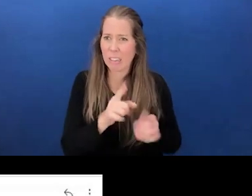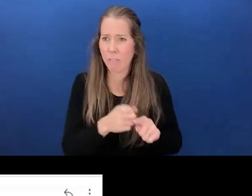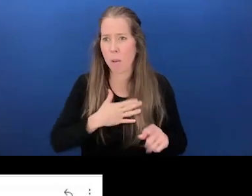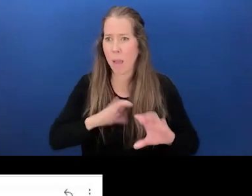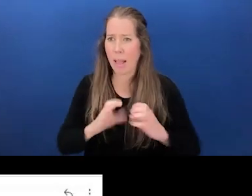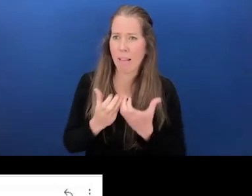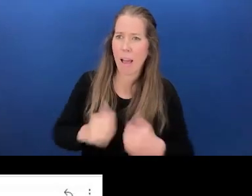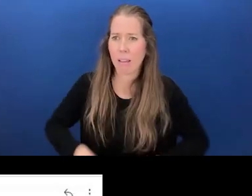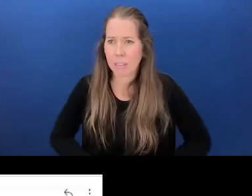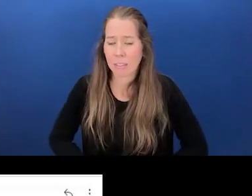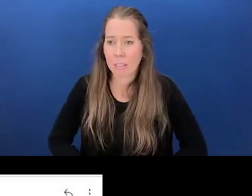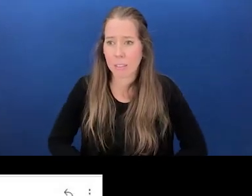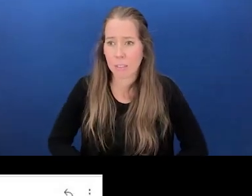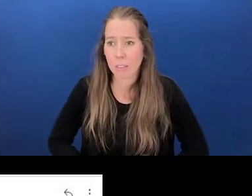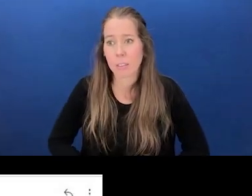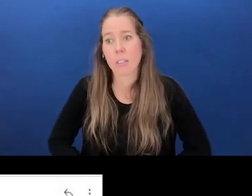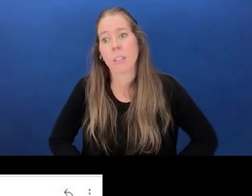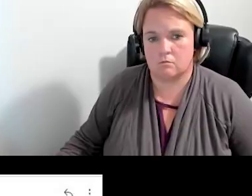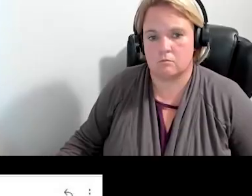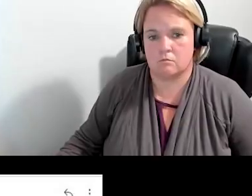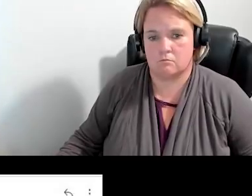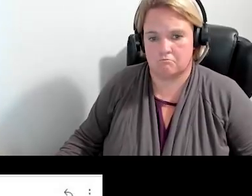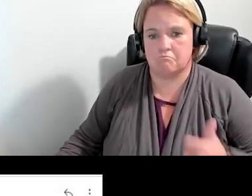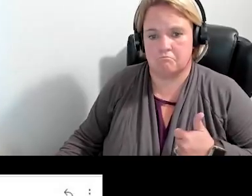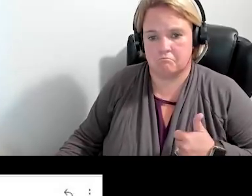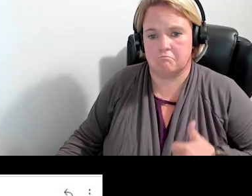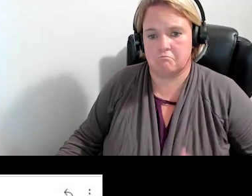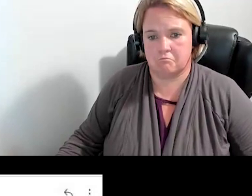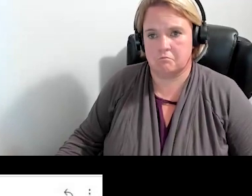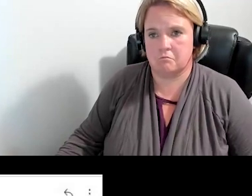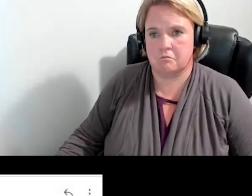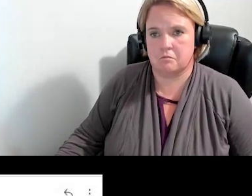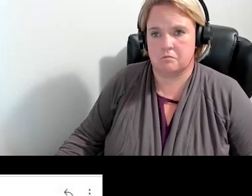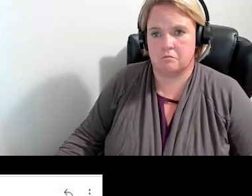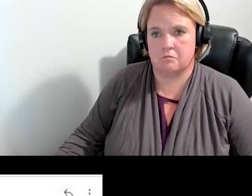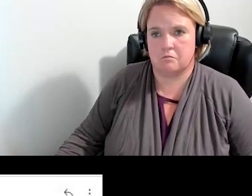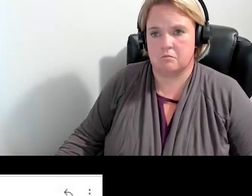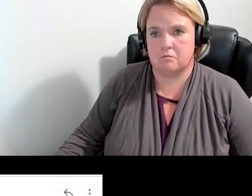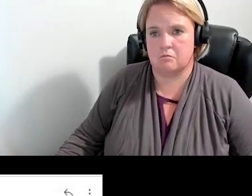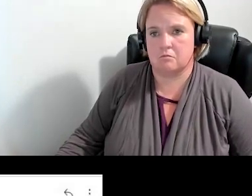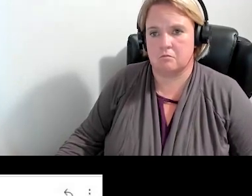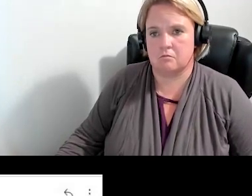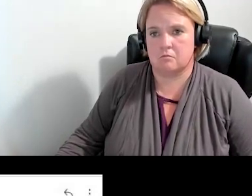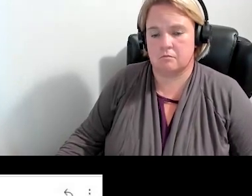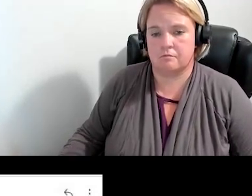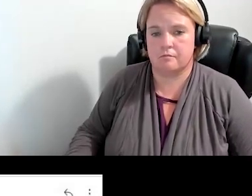And, he calmed me down. And anyway, it was a process.